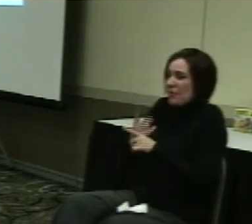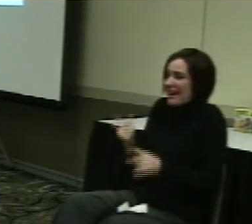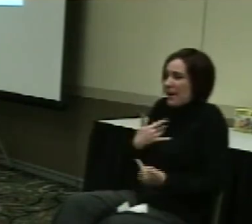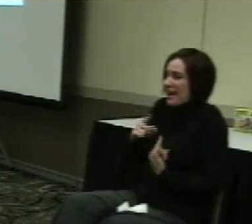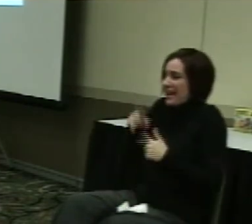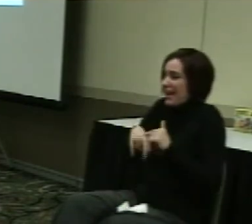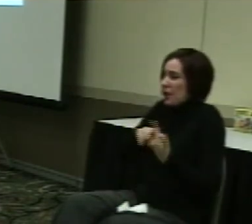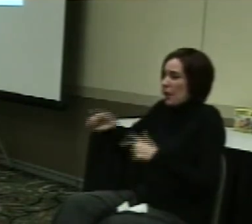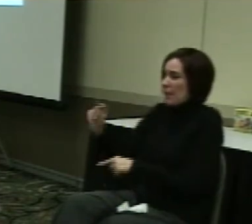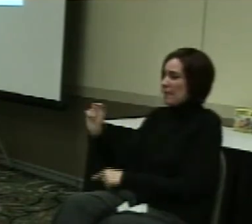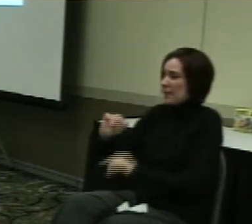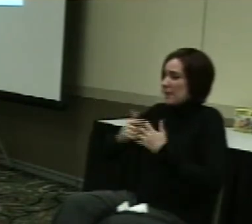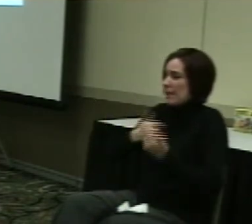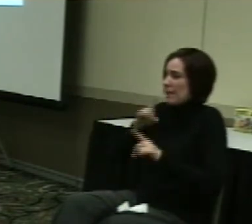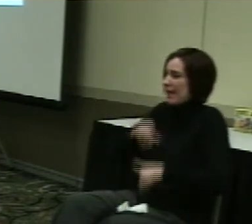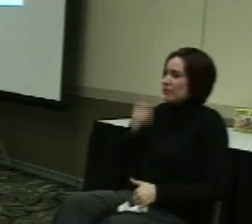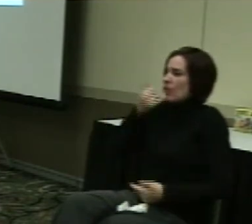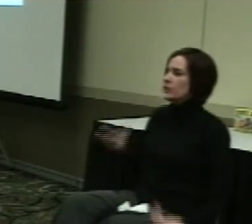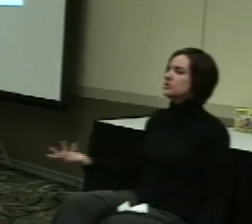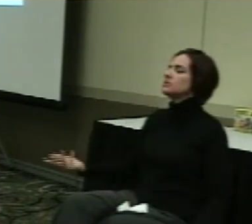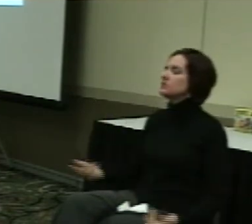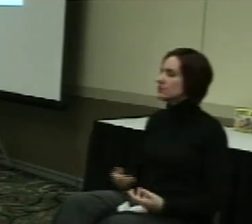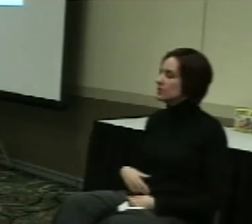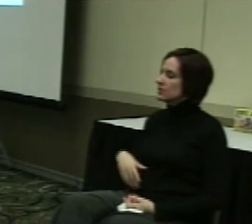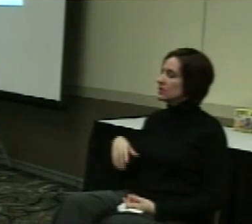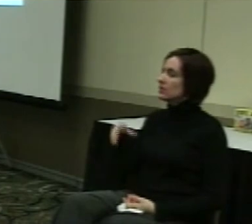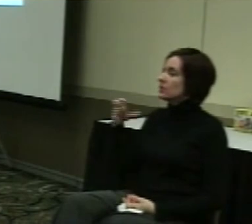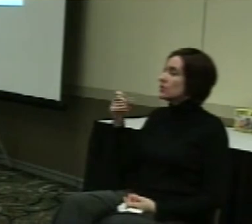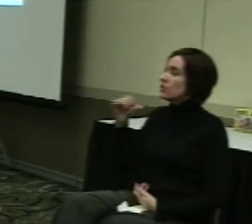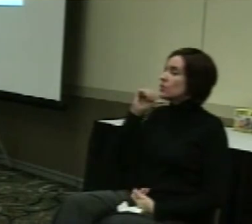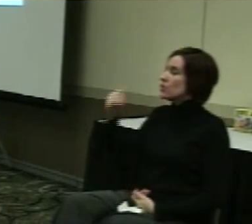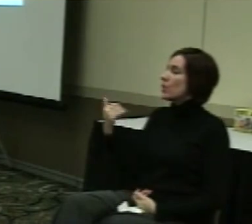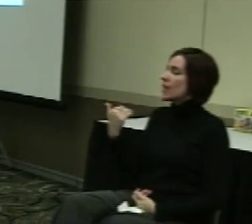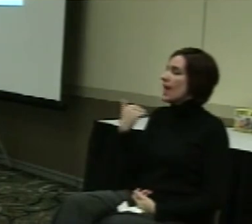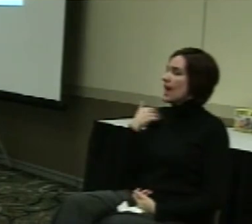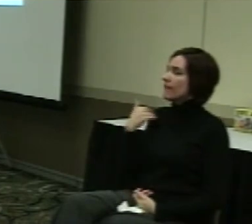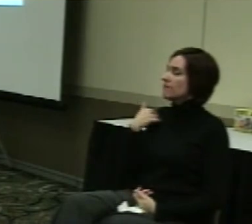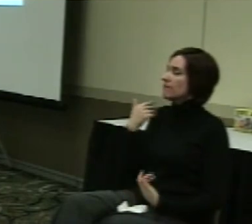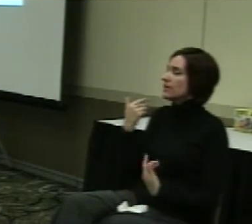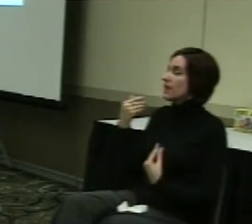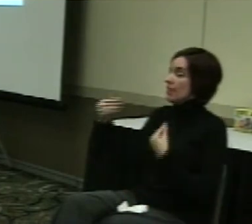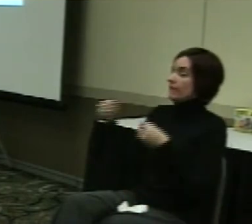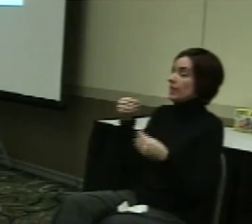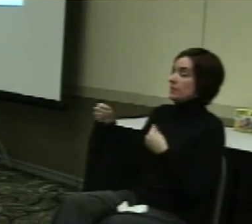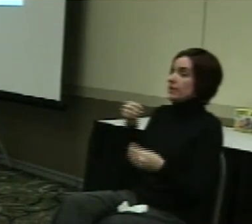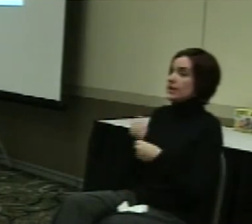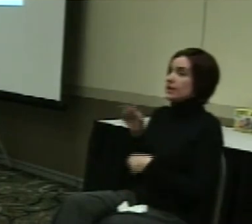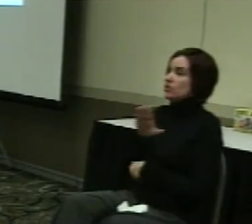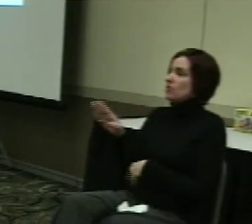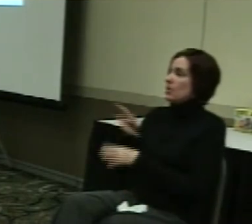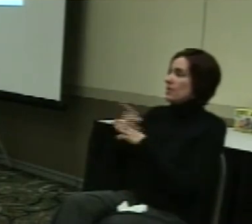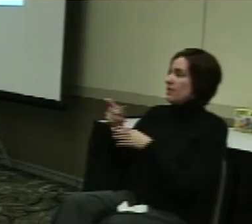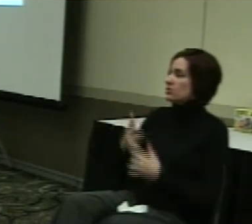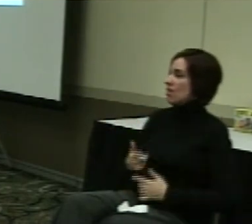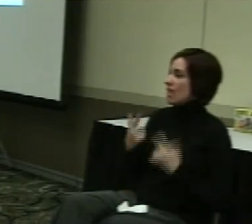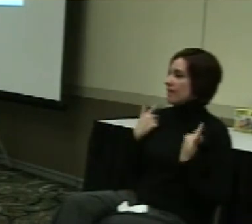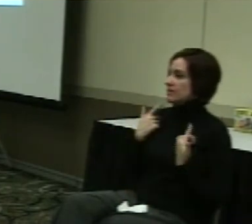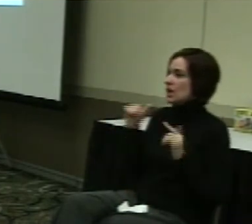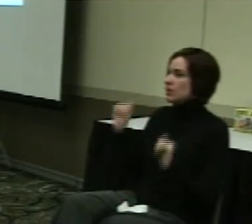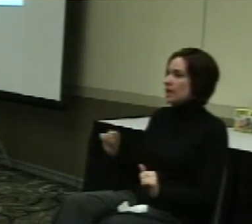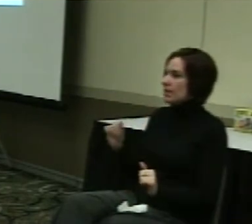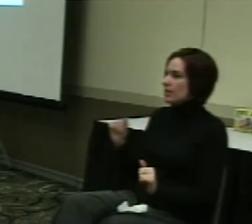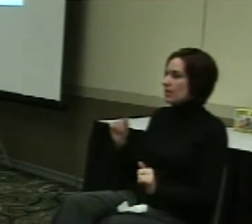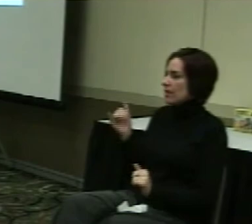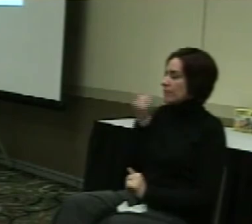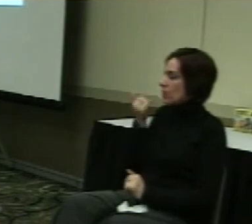true? Isn't it true? It really is. You don't have the flexibility in your professional lives as educators to grab that